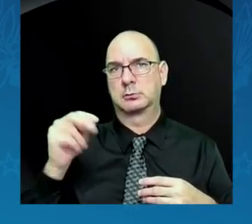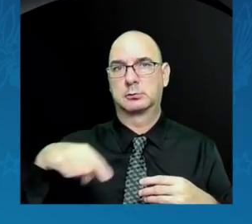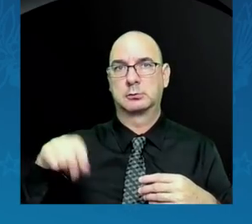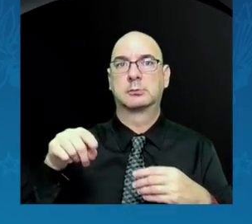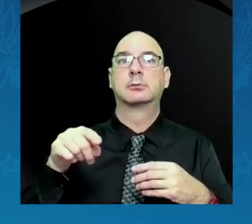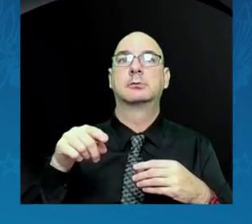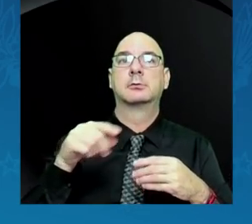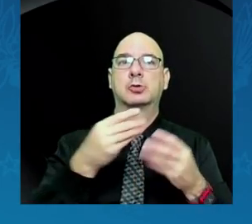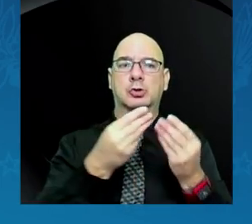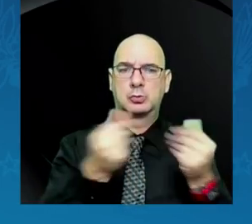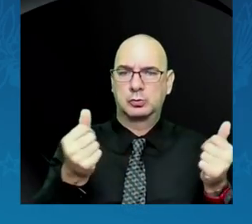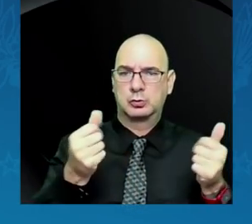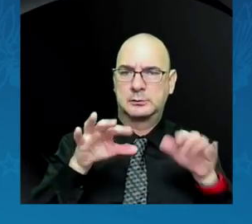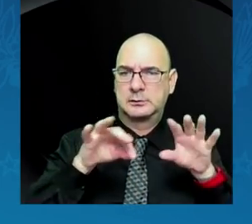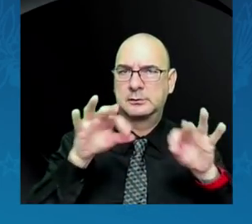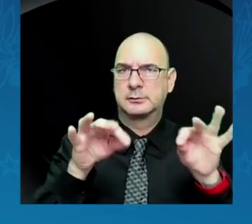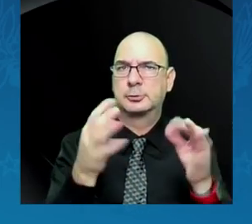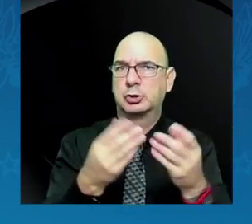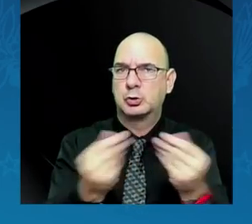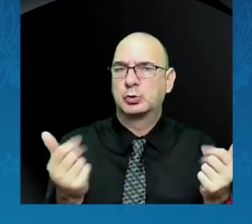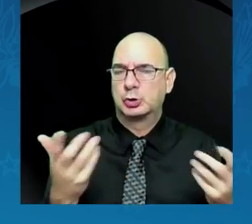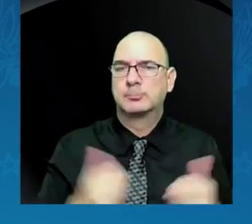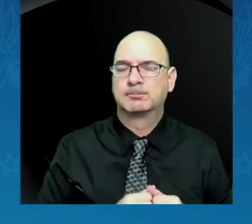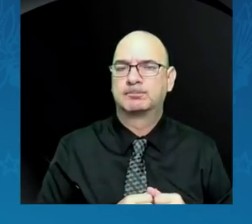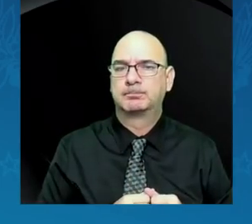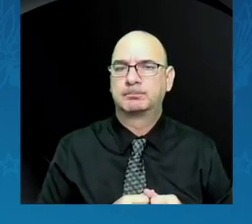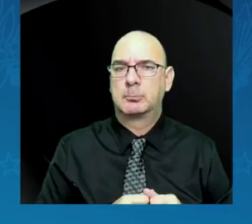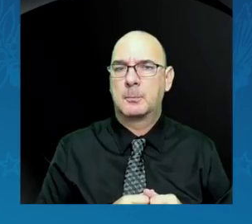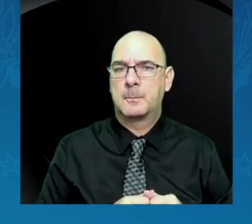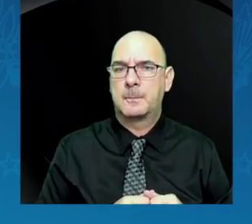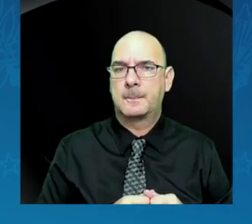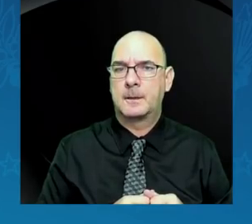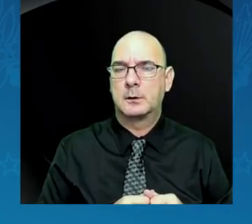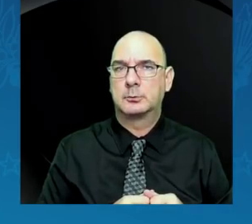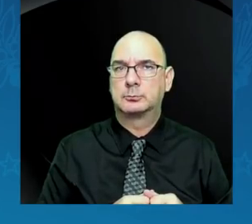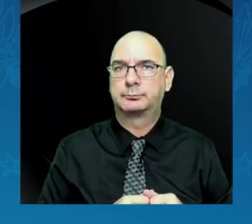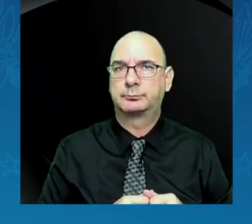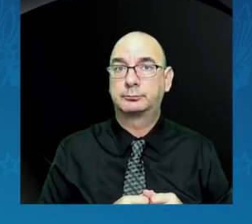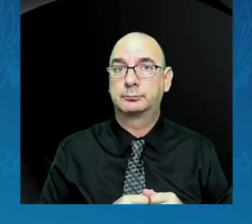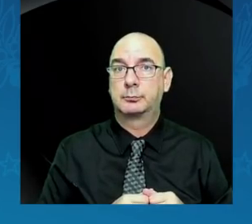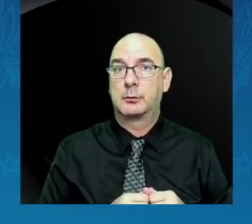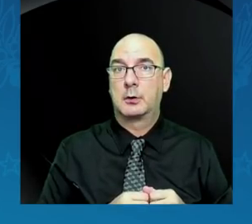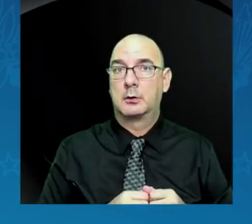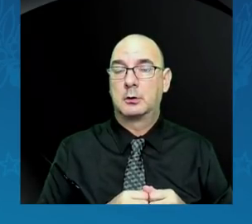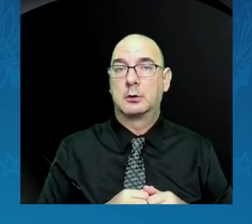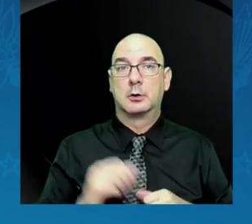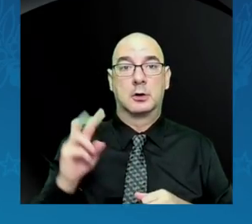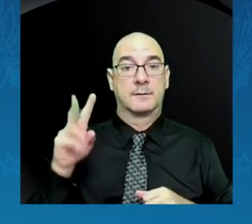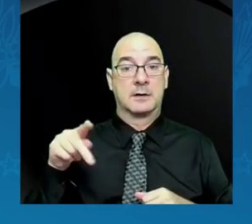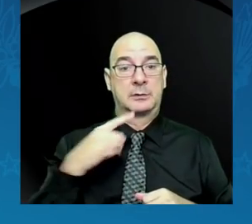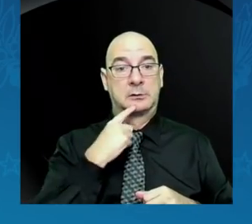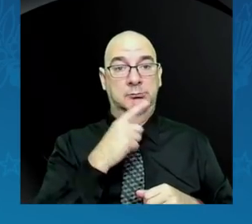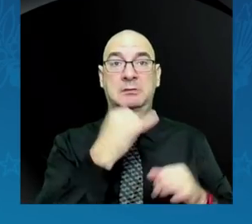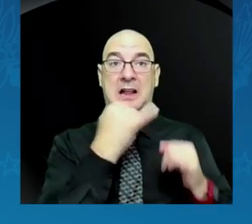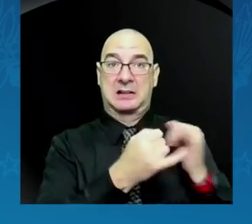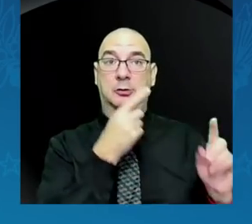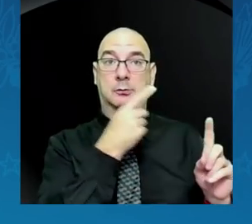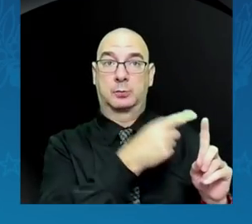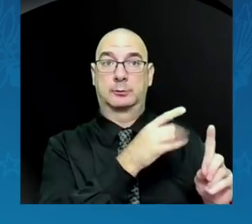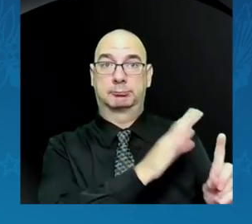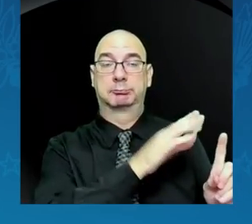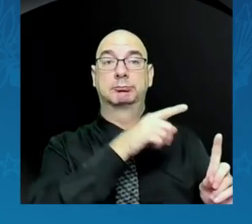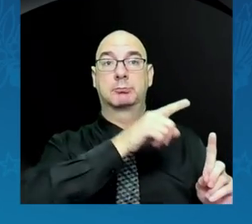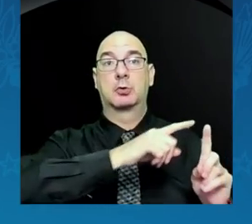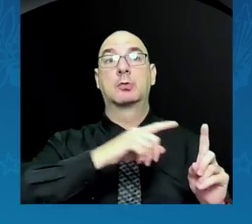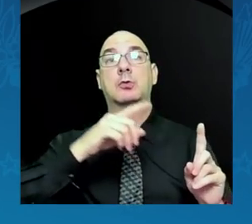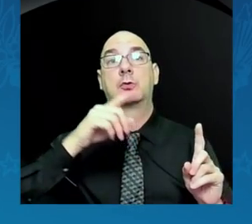JCPOA? Thank you very much. Yeah. On the last point, the United States and the President has been clear about this. We